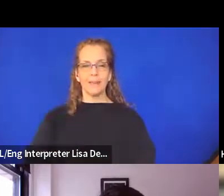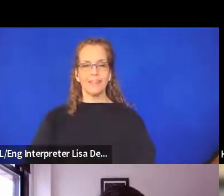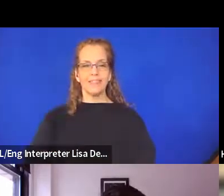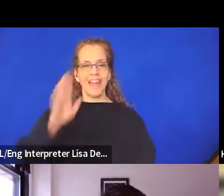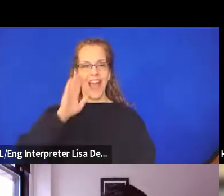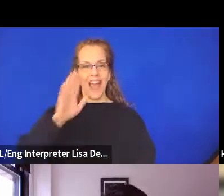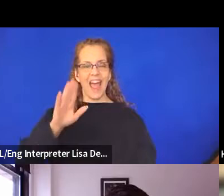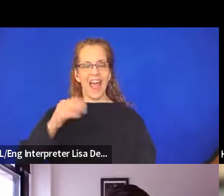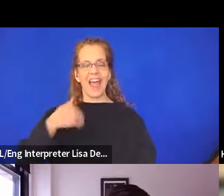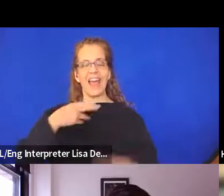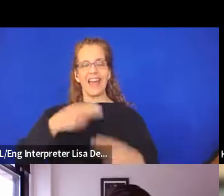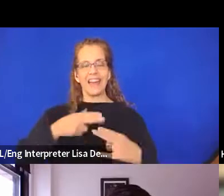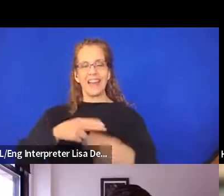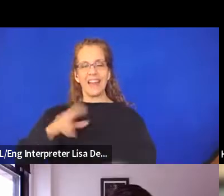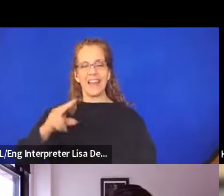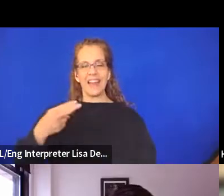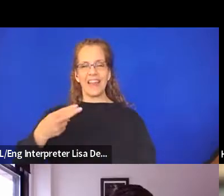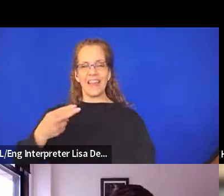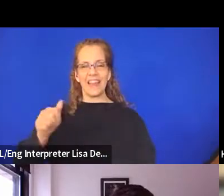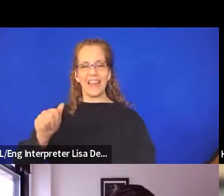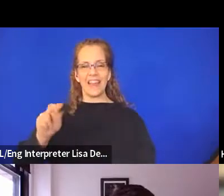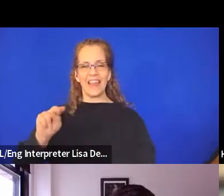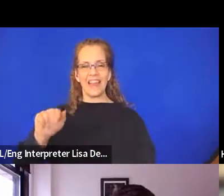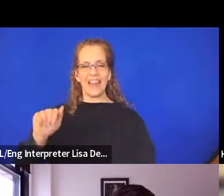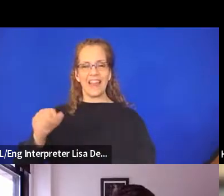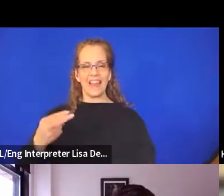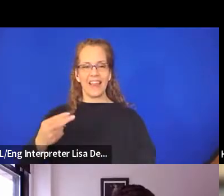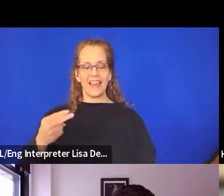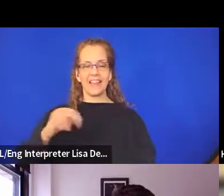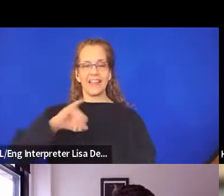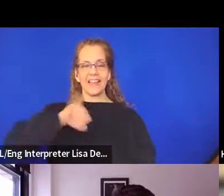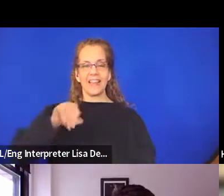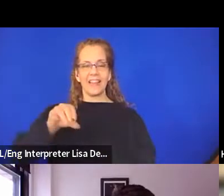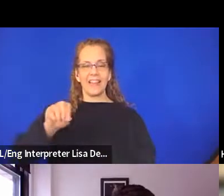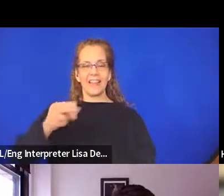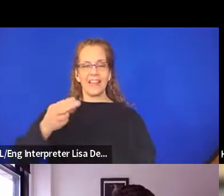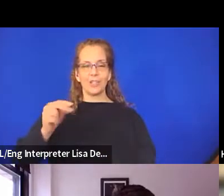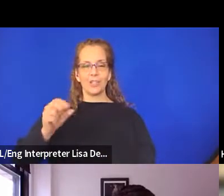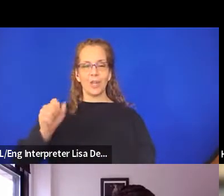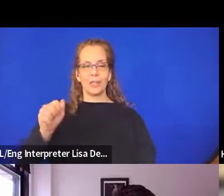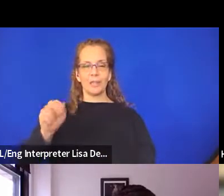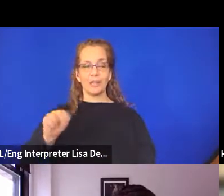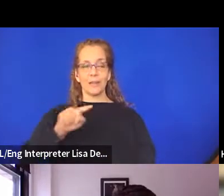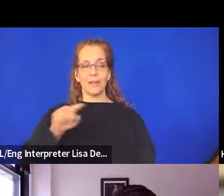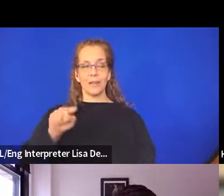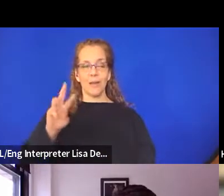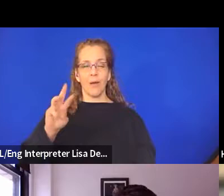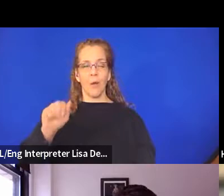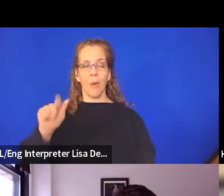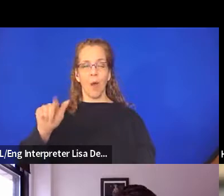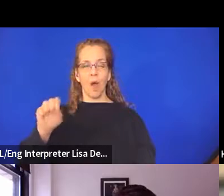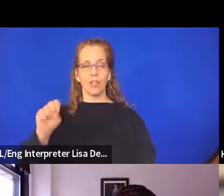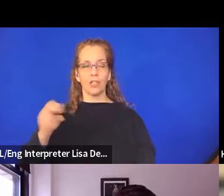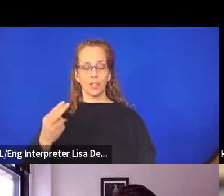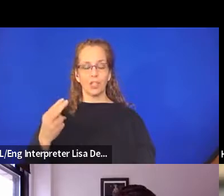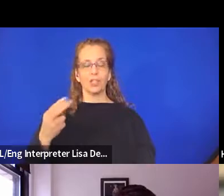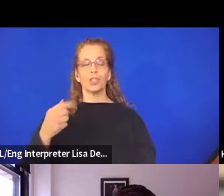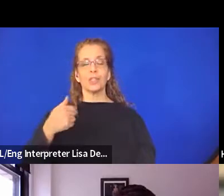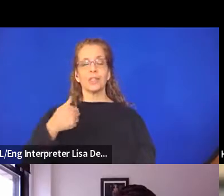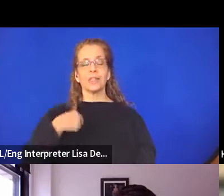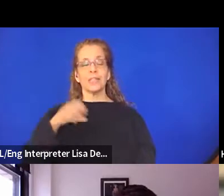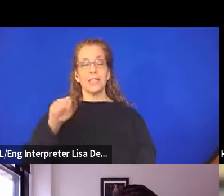Hi, my name is Hannah Johnson-Walsh, and my pronouns are she, her, and I'm the executive director of Emit